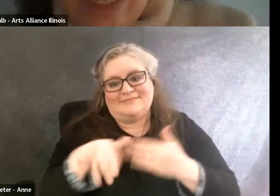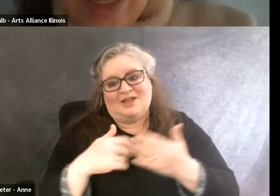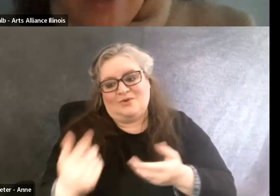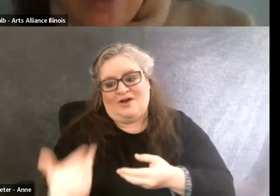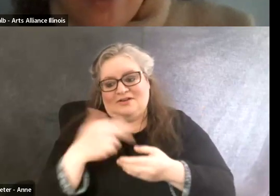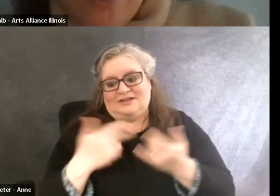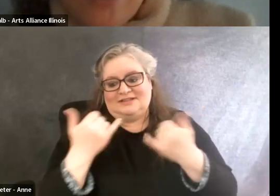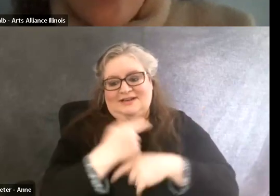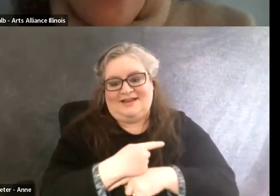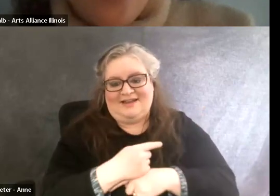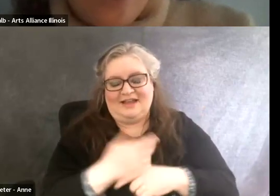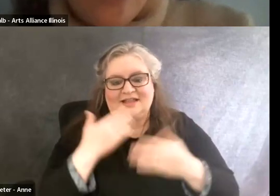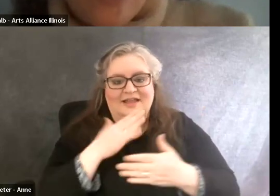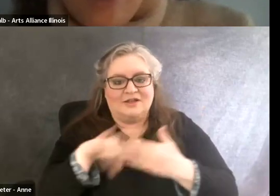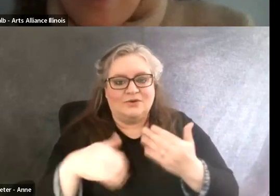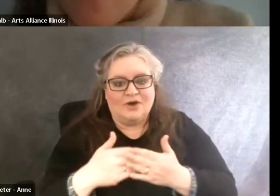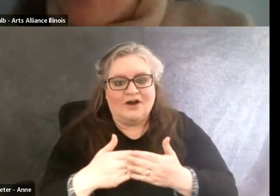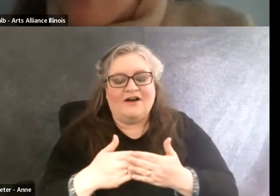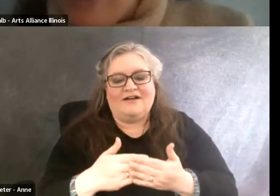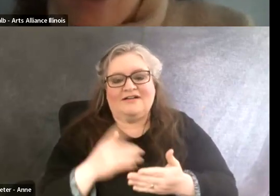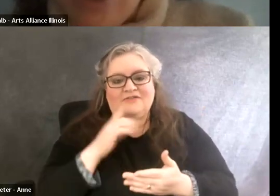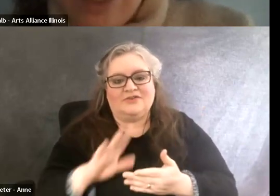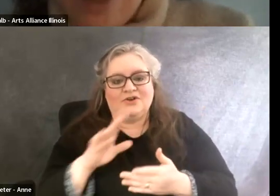coming today. Thank you all so much